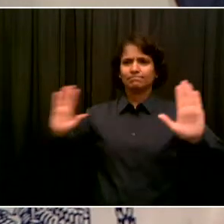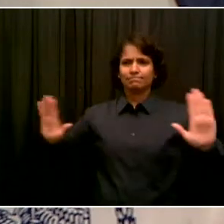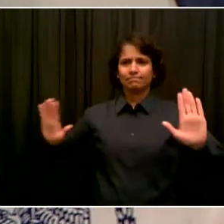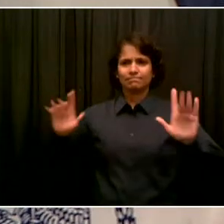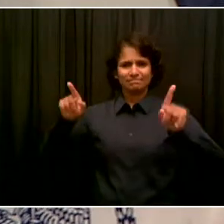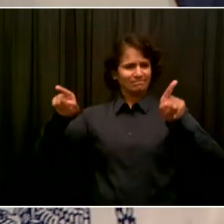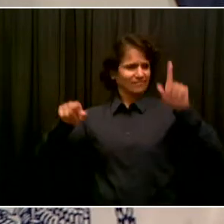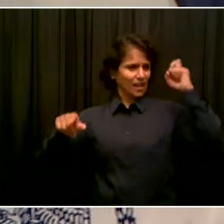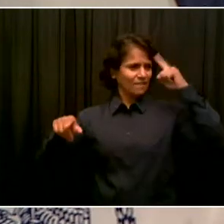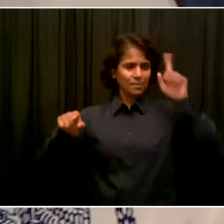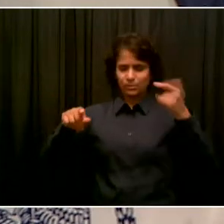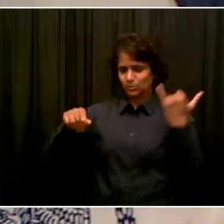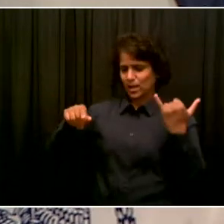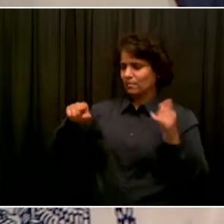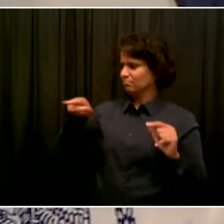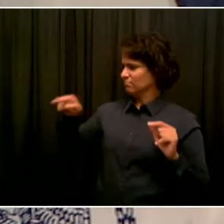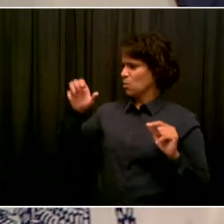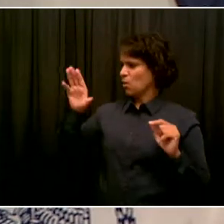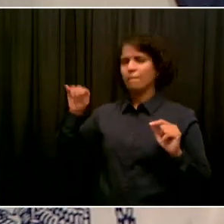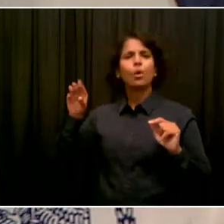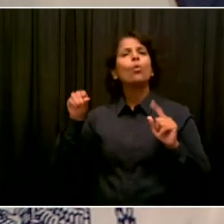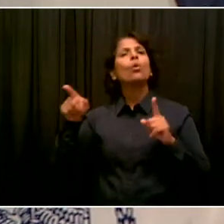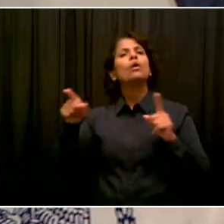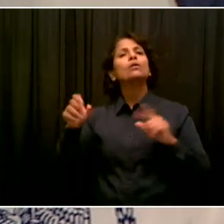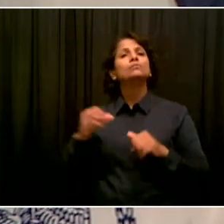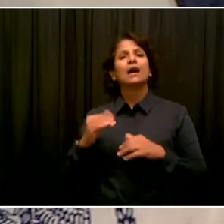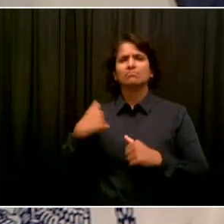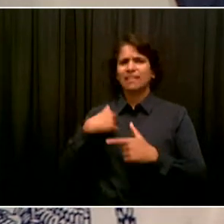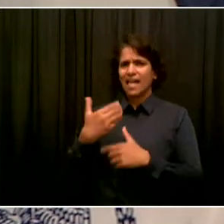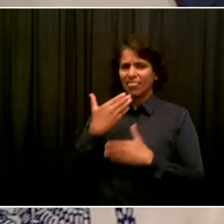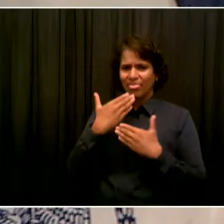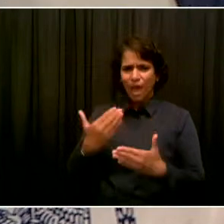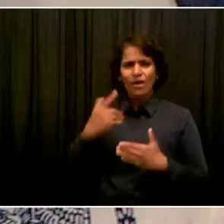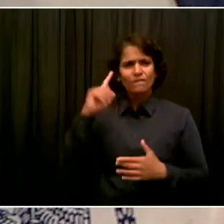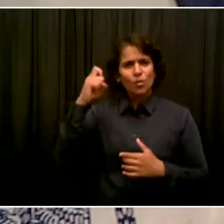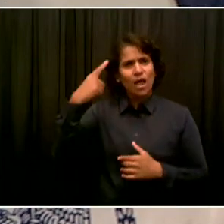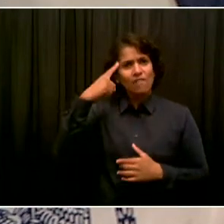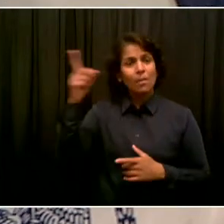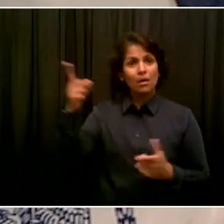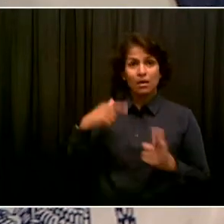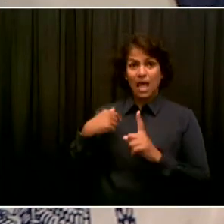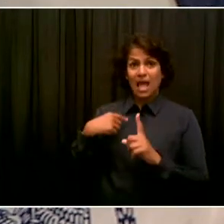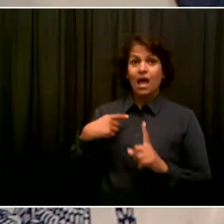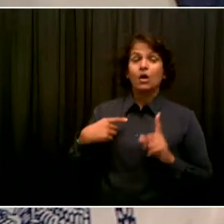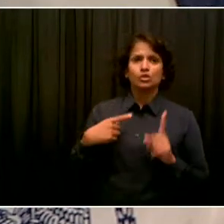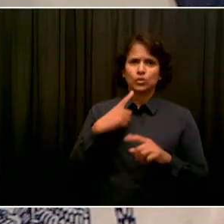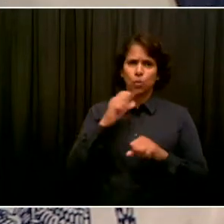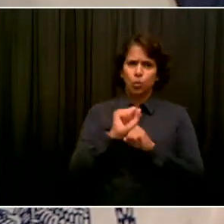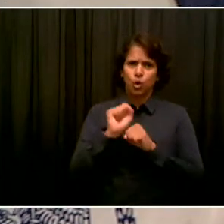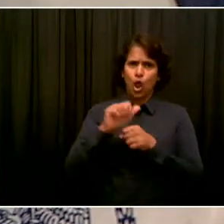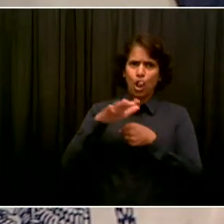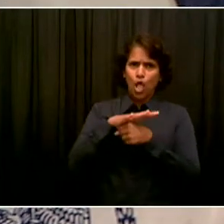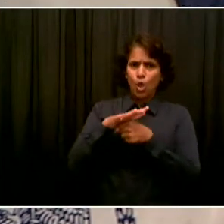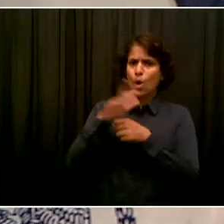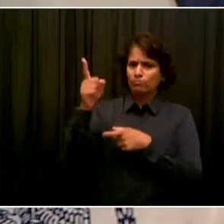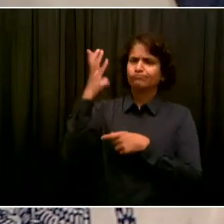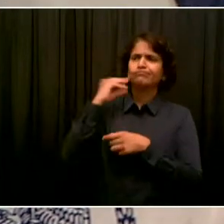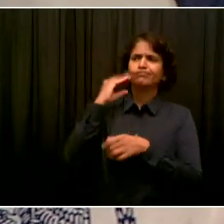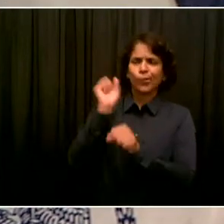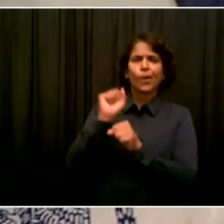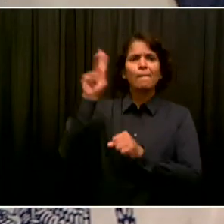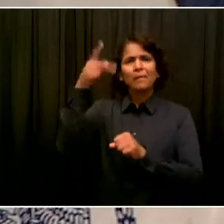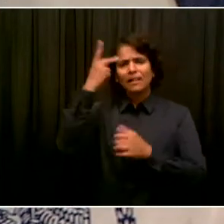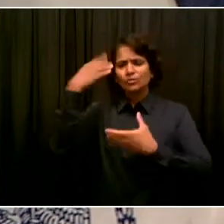because she was a local official and she talks about it a lot, and she has respect for county executives and